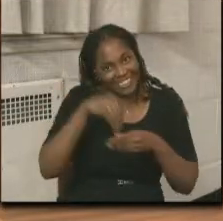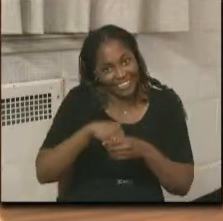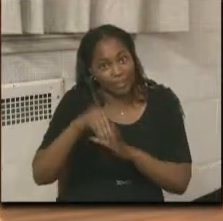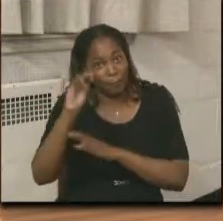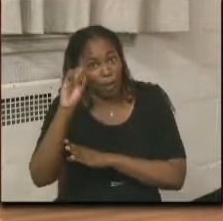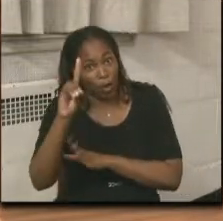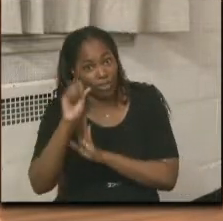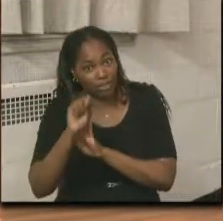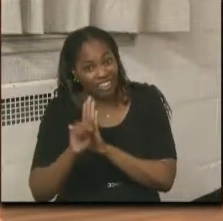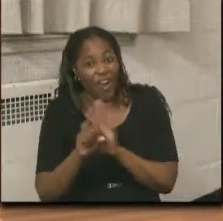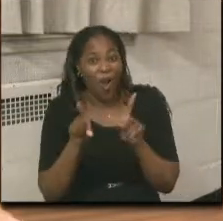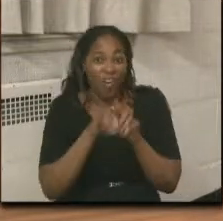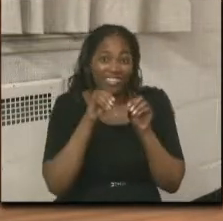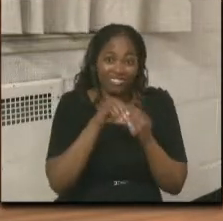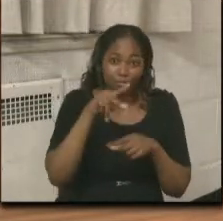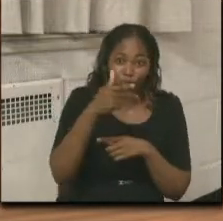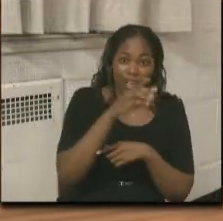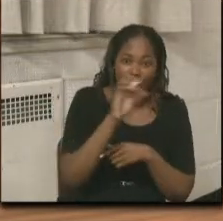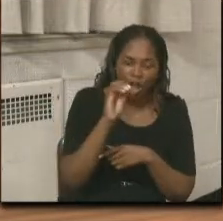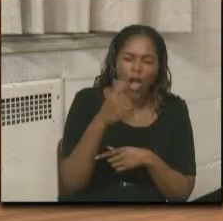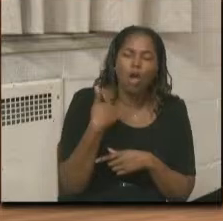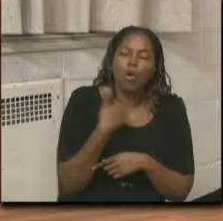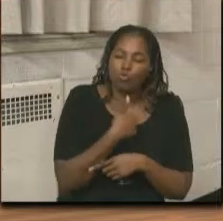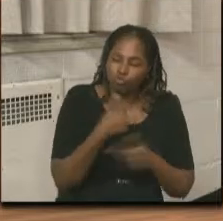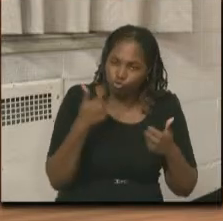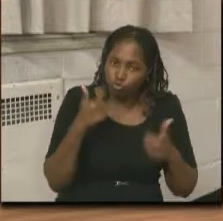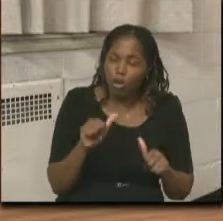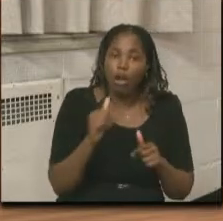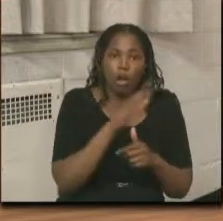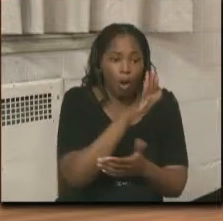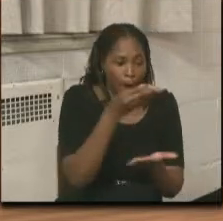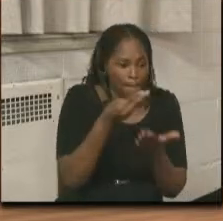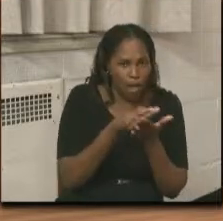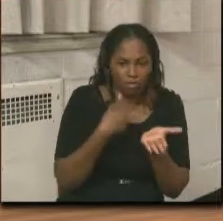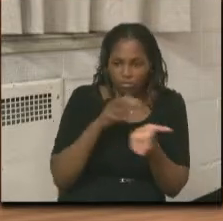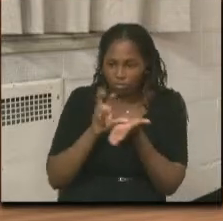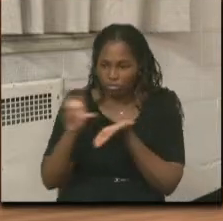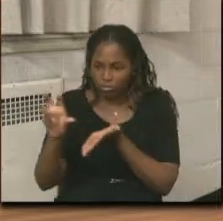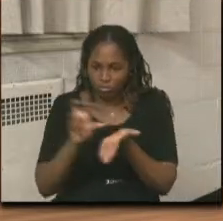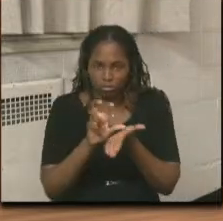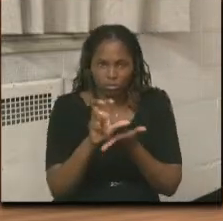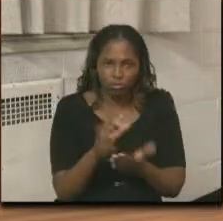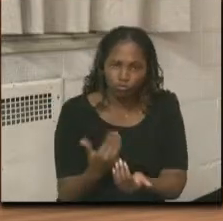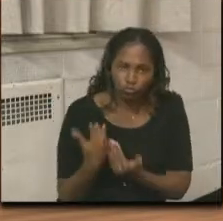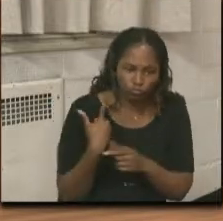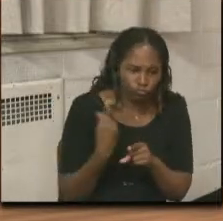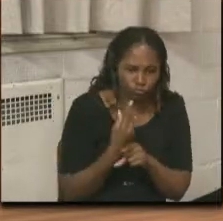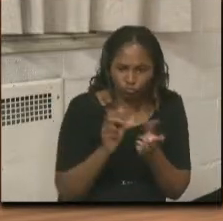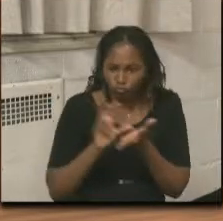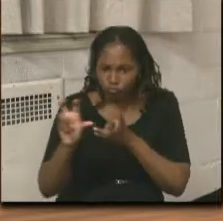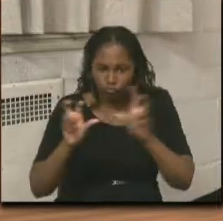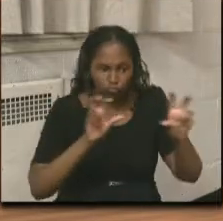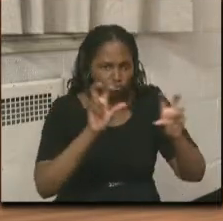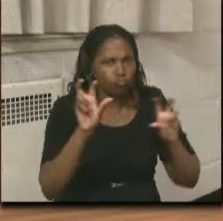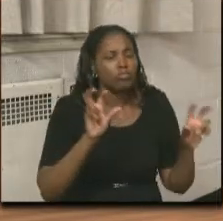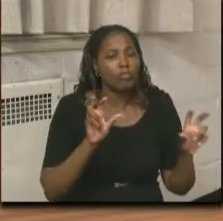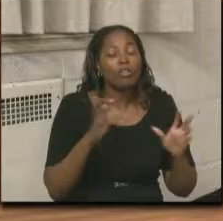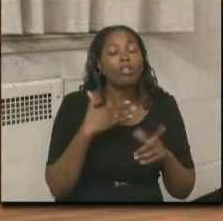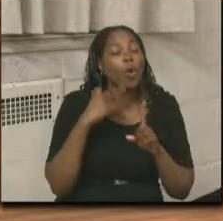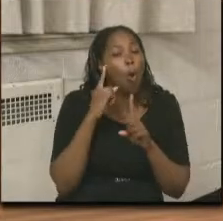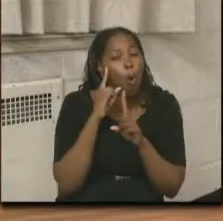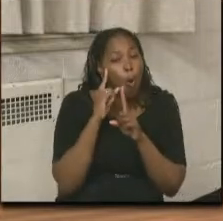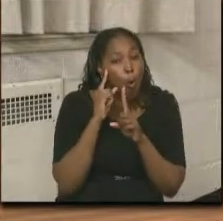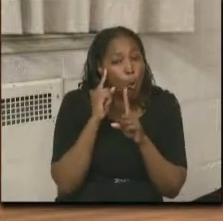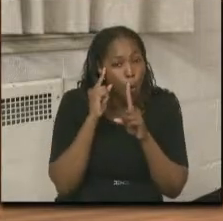we've made every effort to allocate funds responsibly, strategically, to this date. Our goal is to maximize